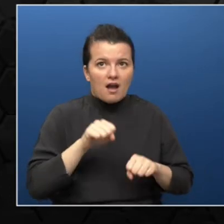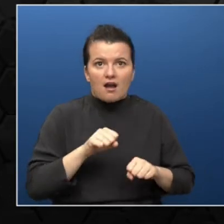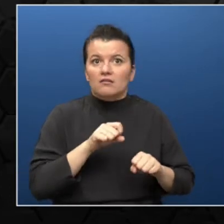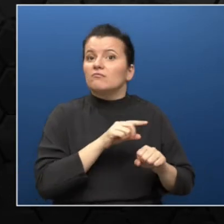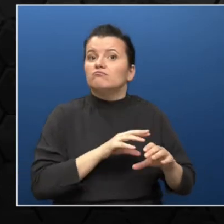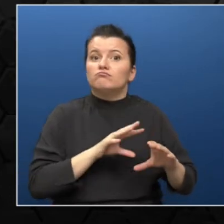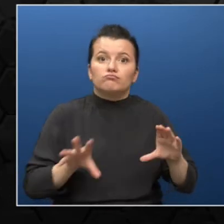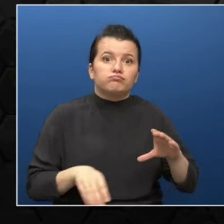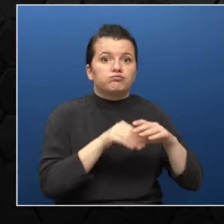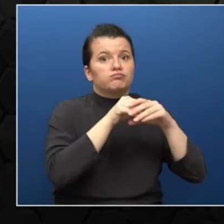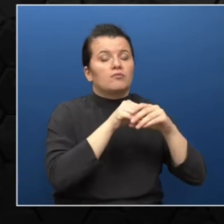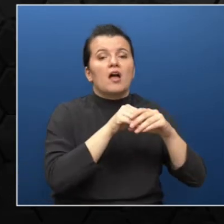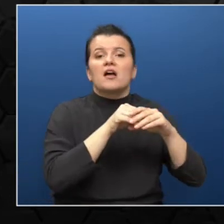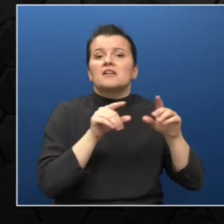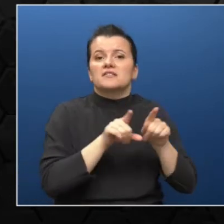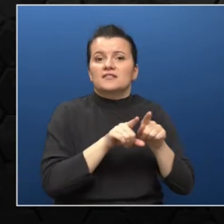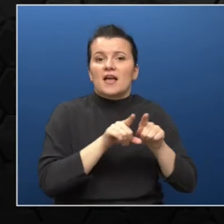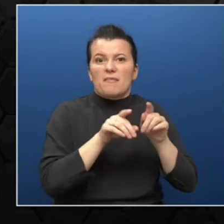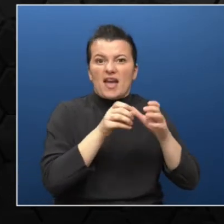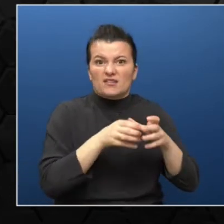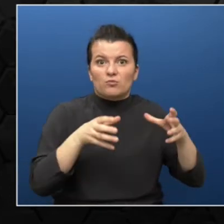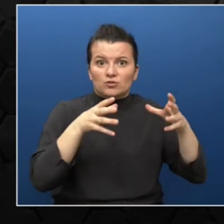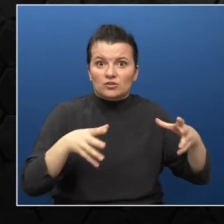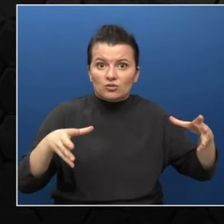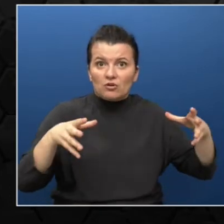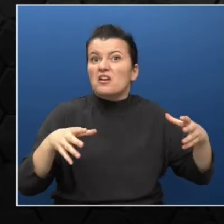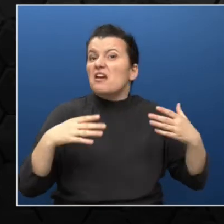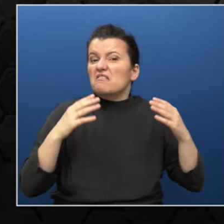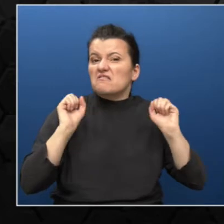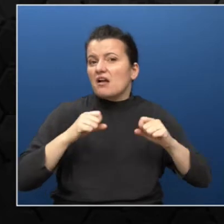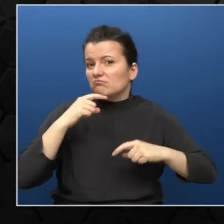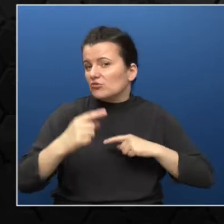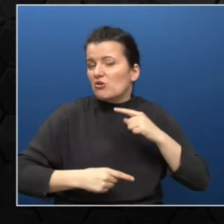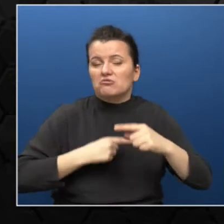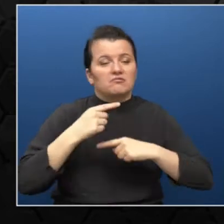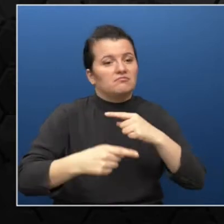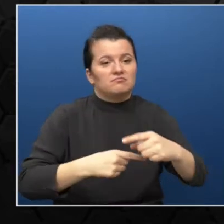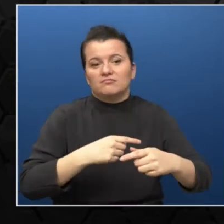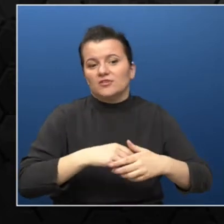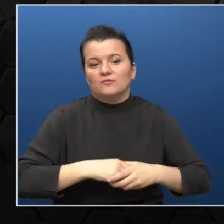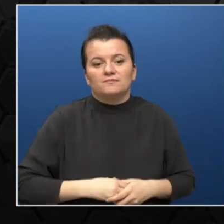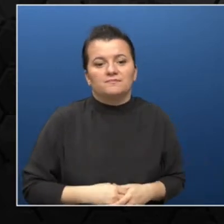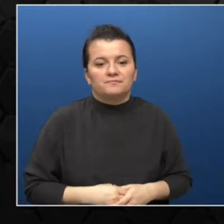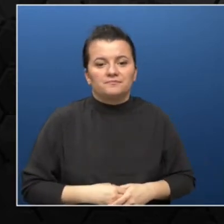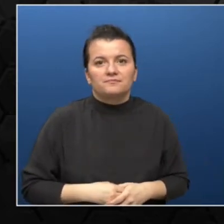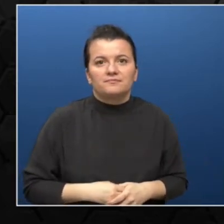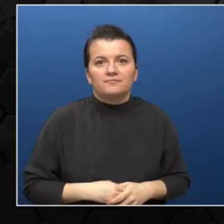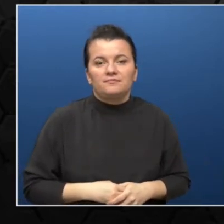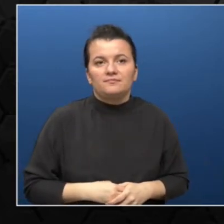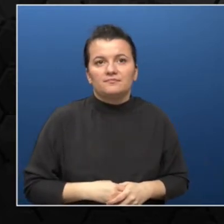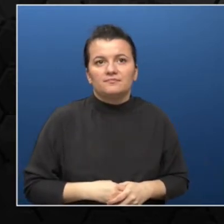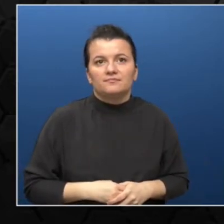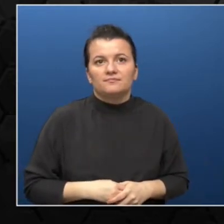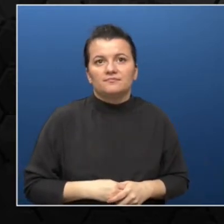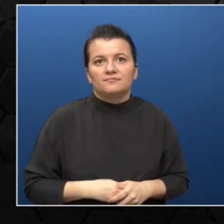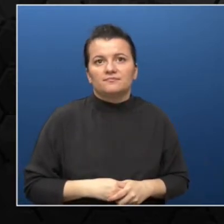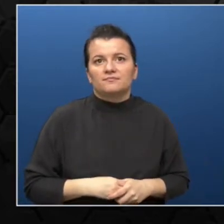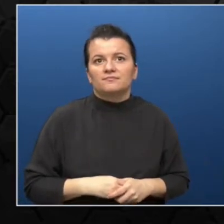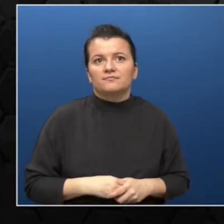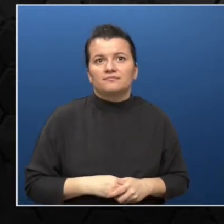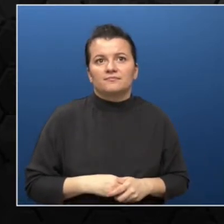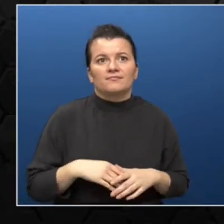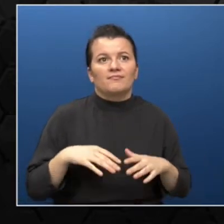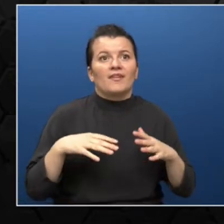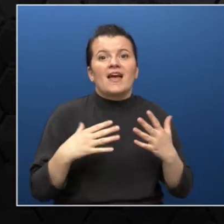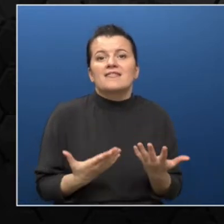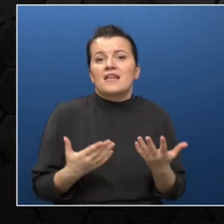we would basically be off to the races. Now, building the application is out of scope of this